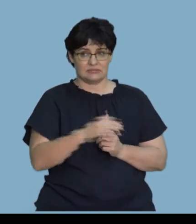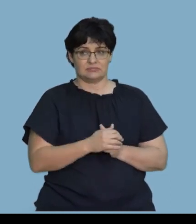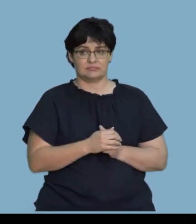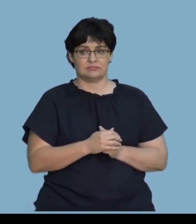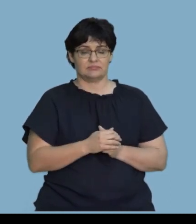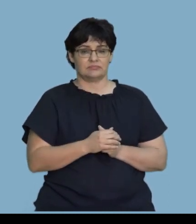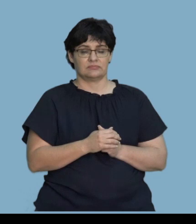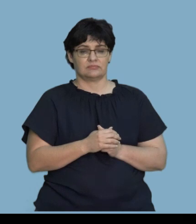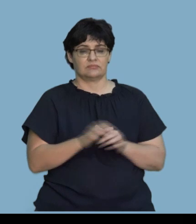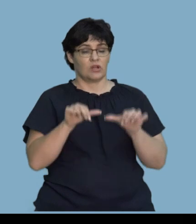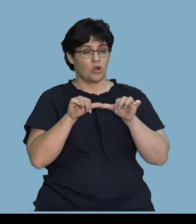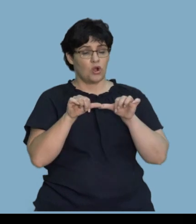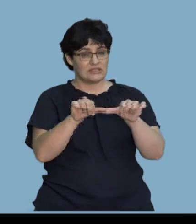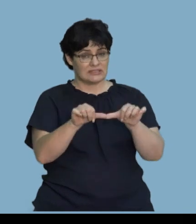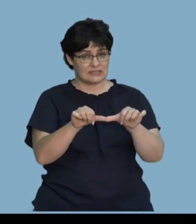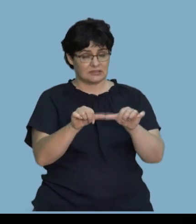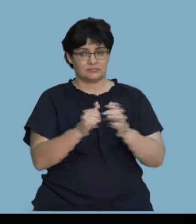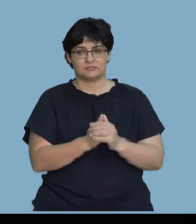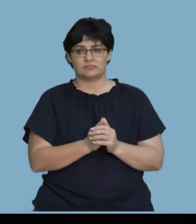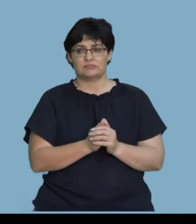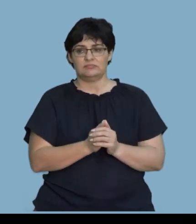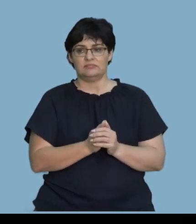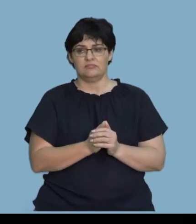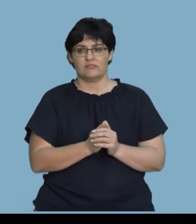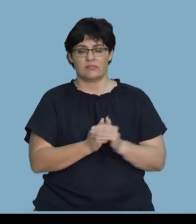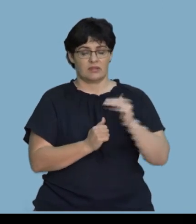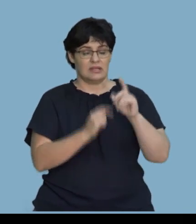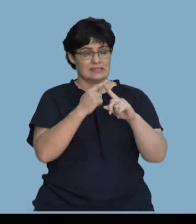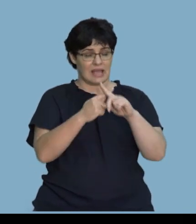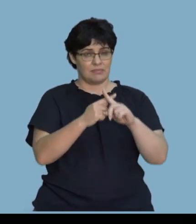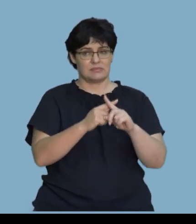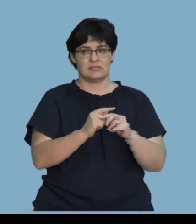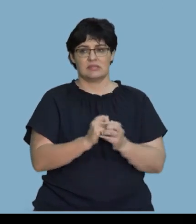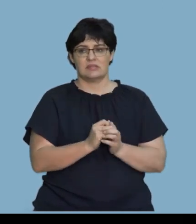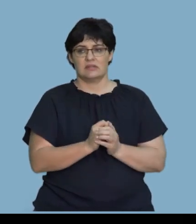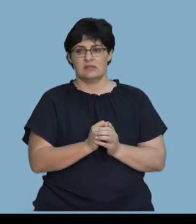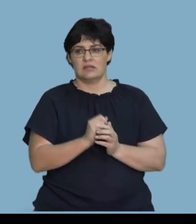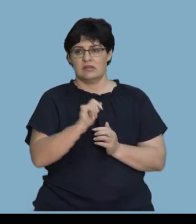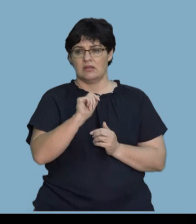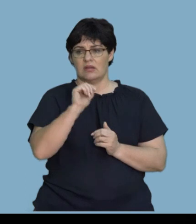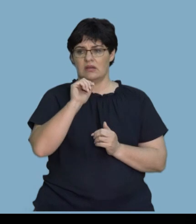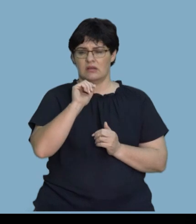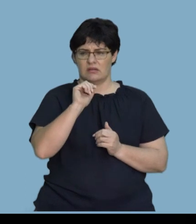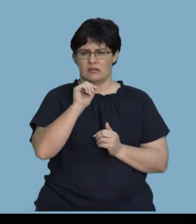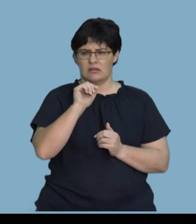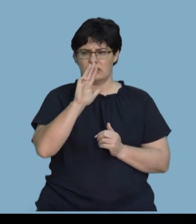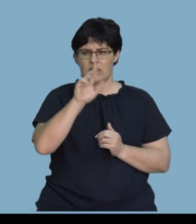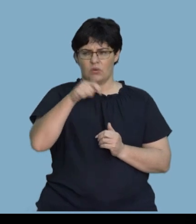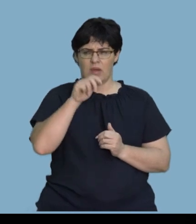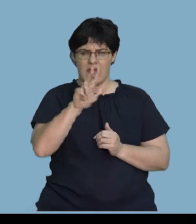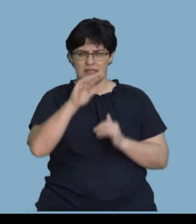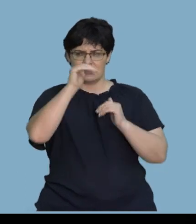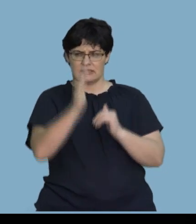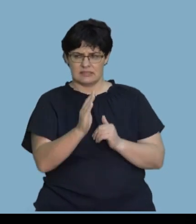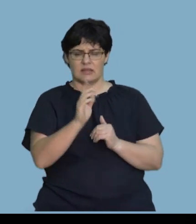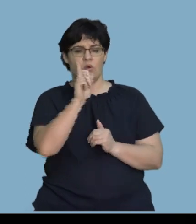constant 9,8 multiplied by 1.5, right? And then already the